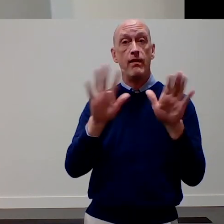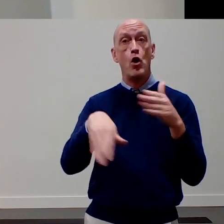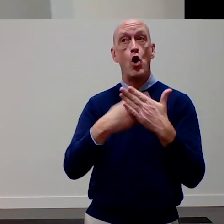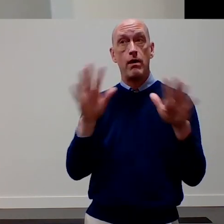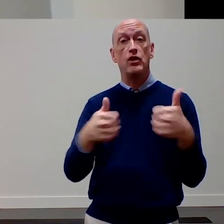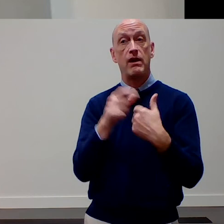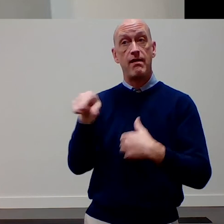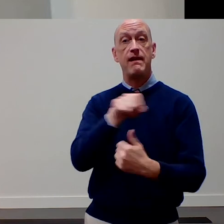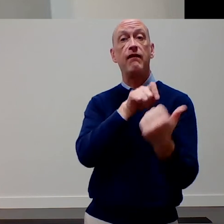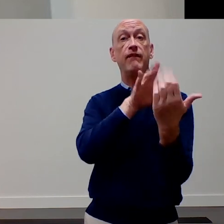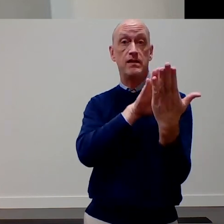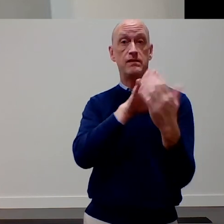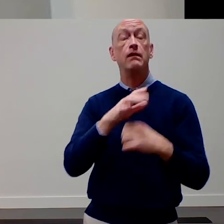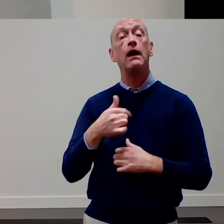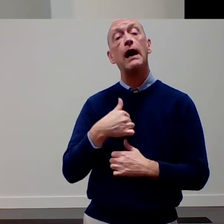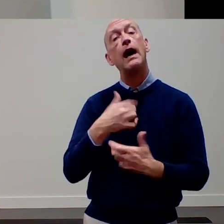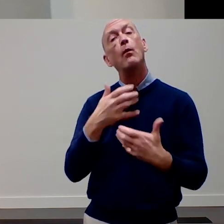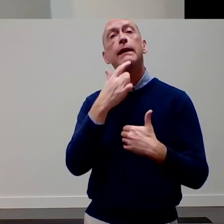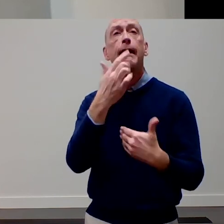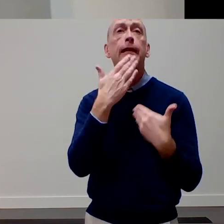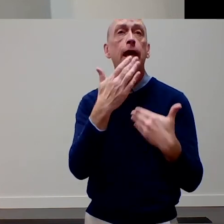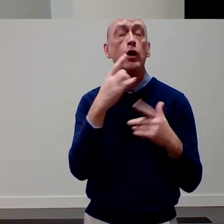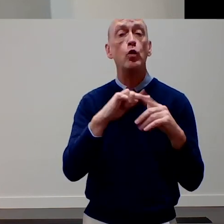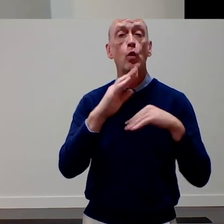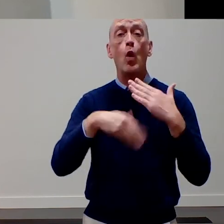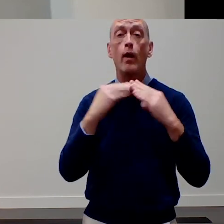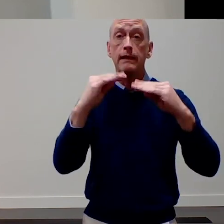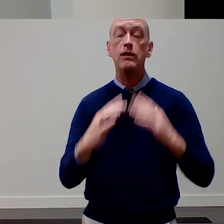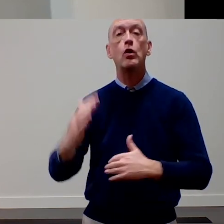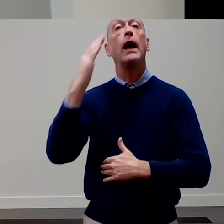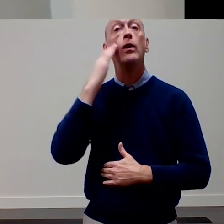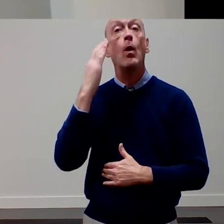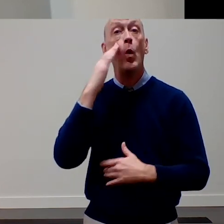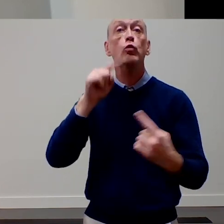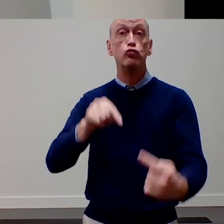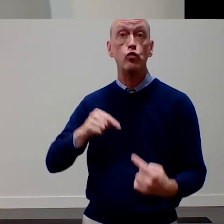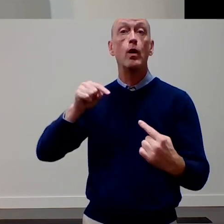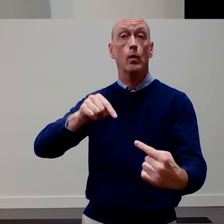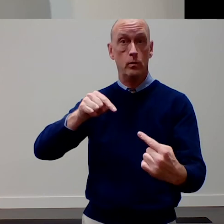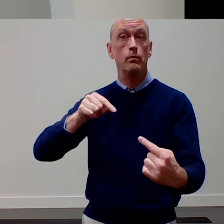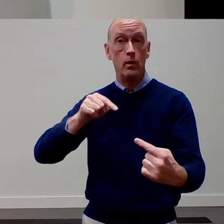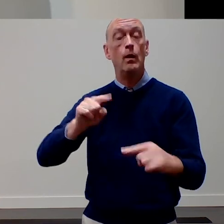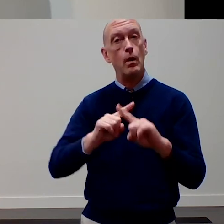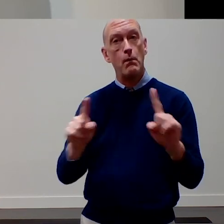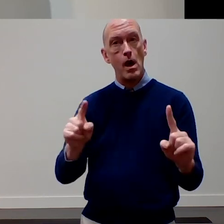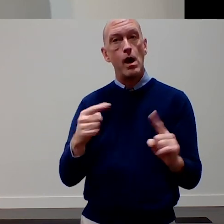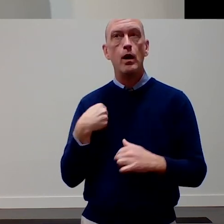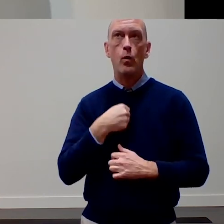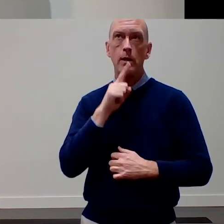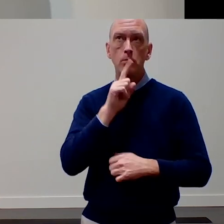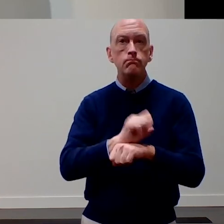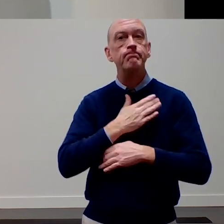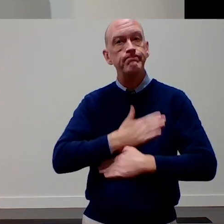of 27,000 plus students? How do we adequately provide food to students that are food insecure and still